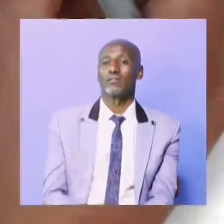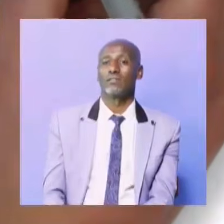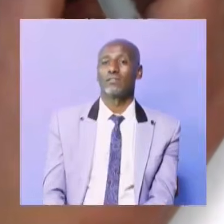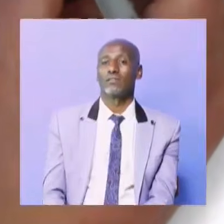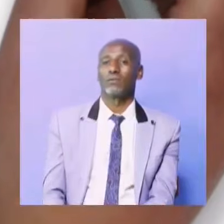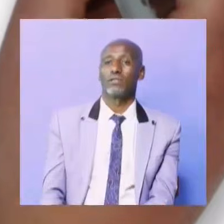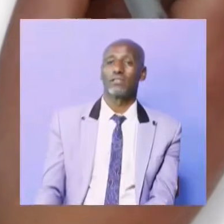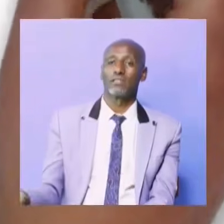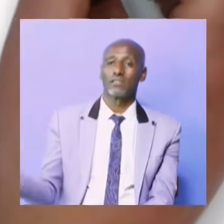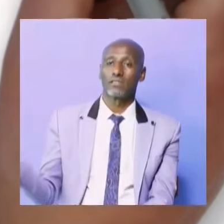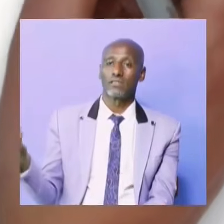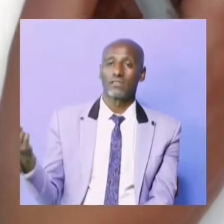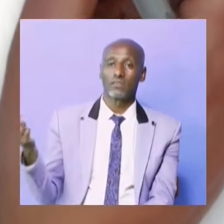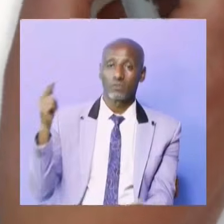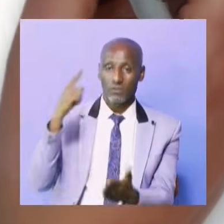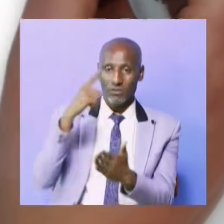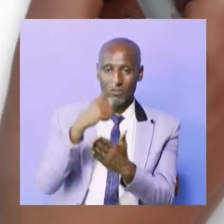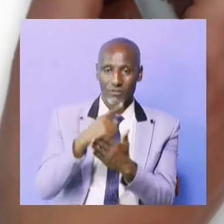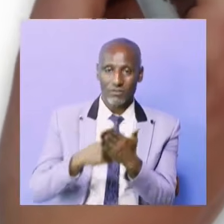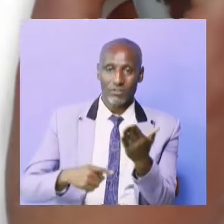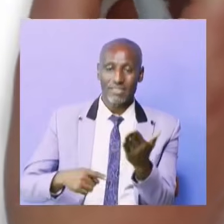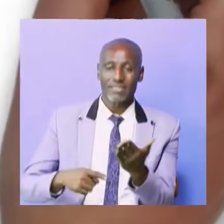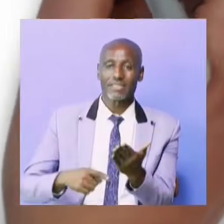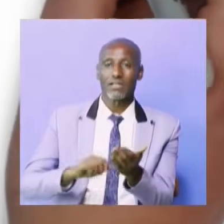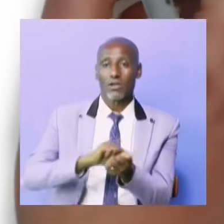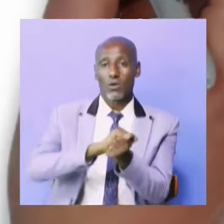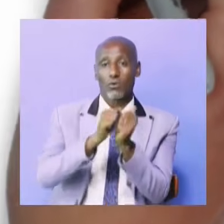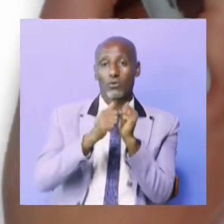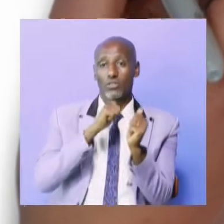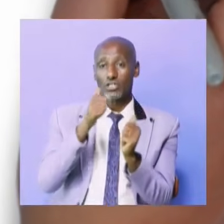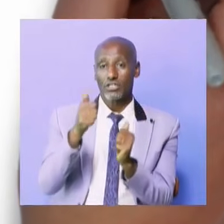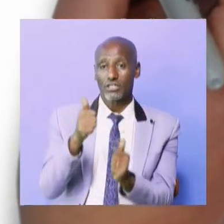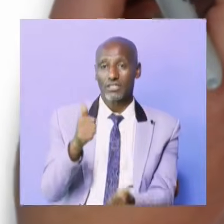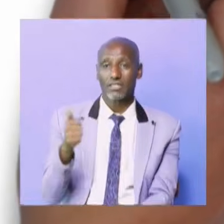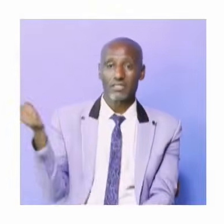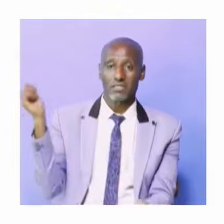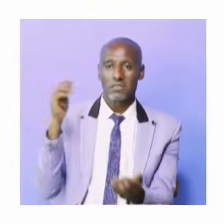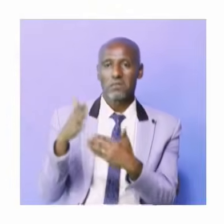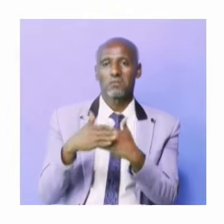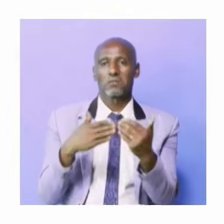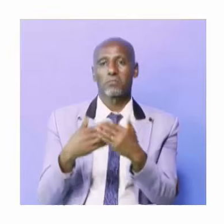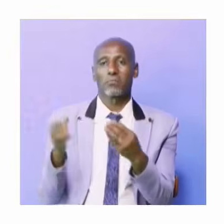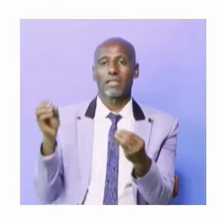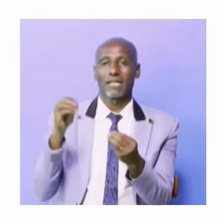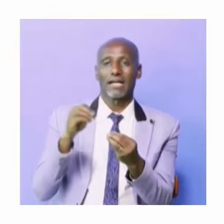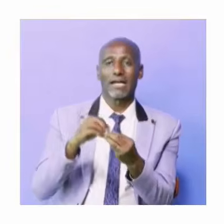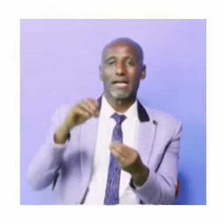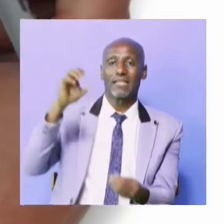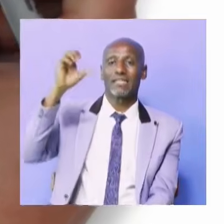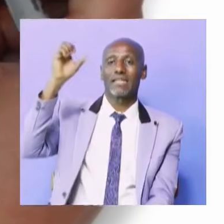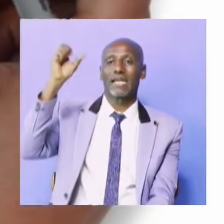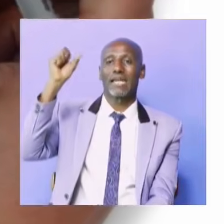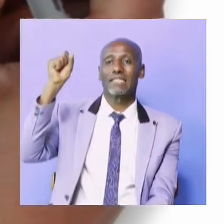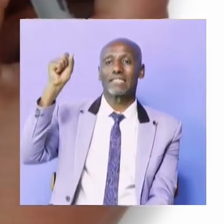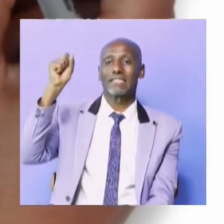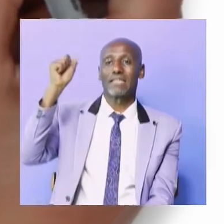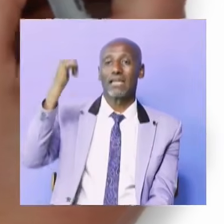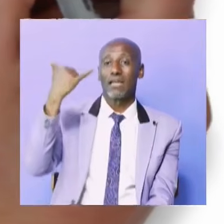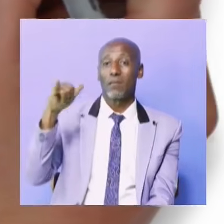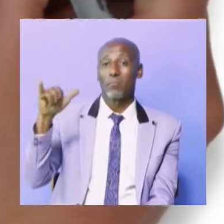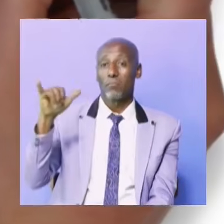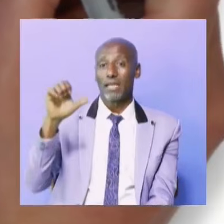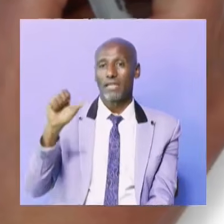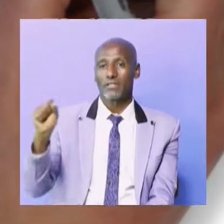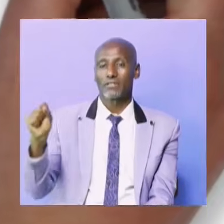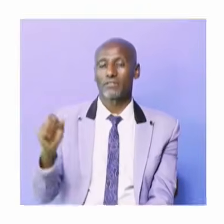do? We don't need to cancel it, we don't change it, we simply add place, S, okay?